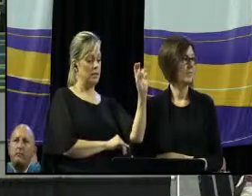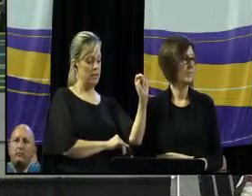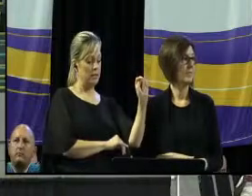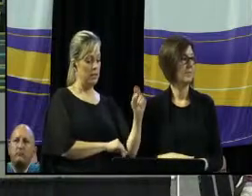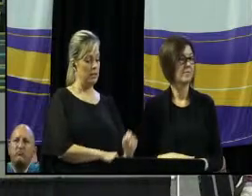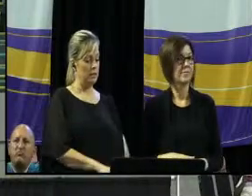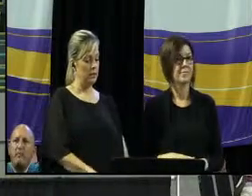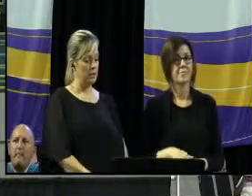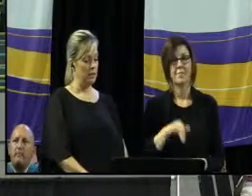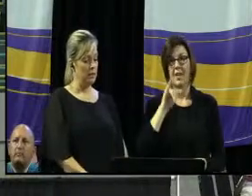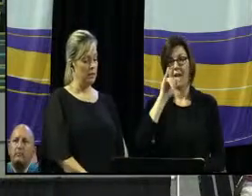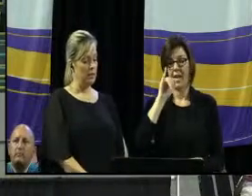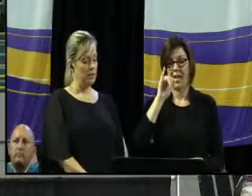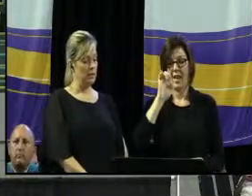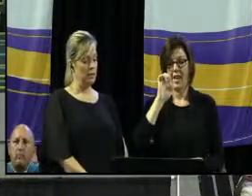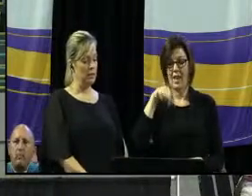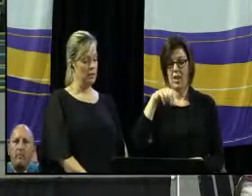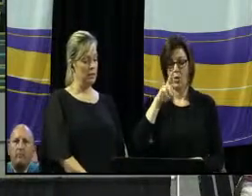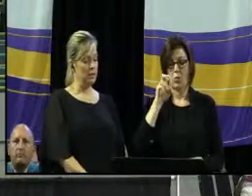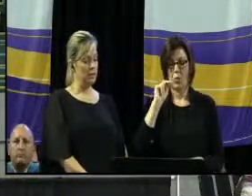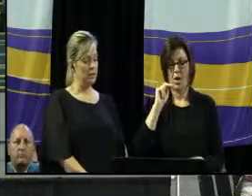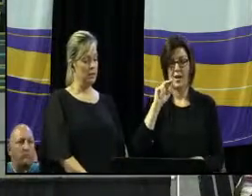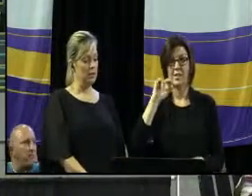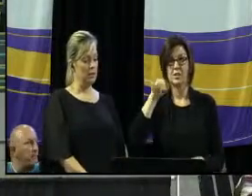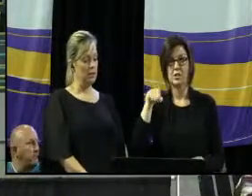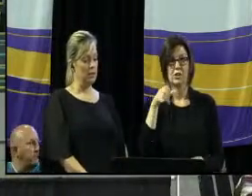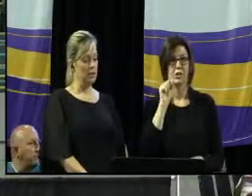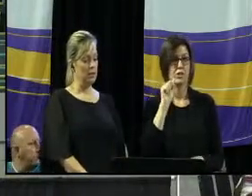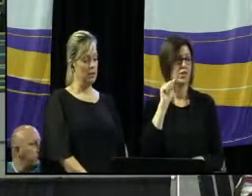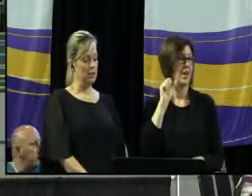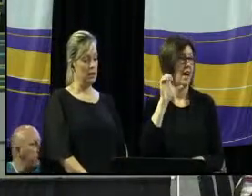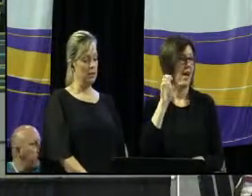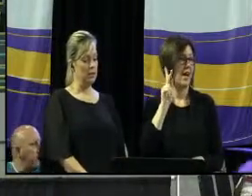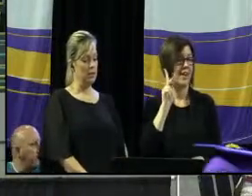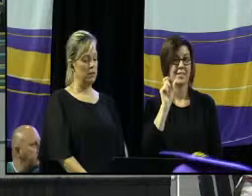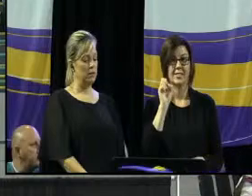Laquan Tyshawn Jackson.